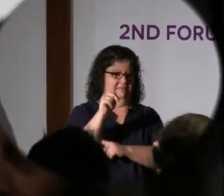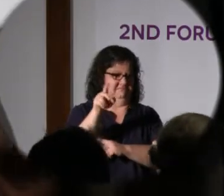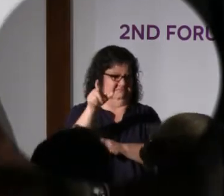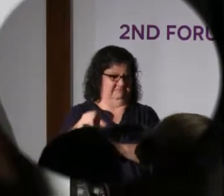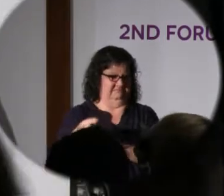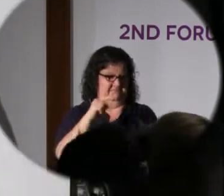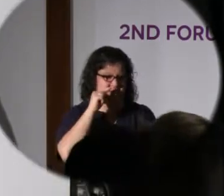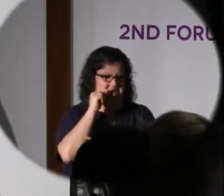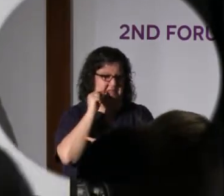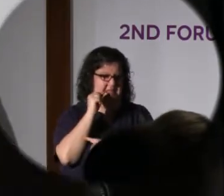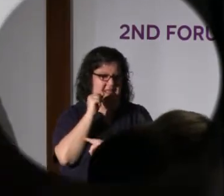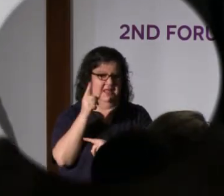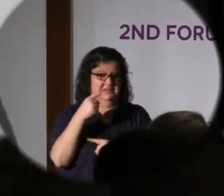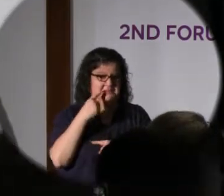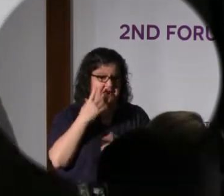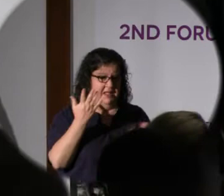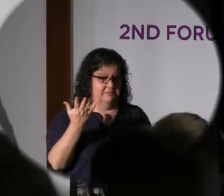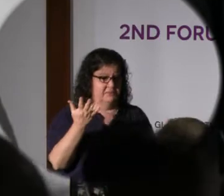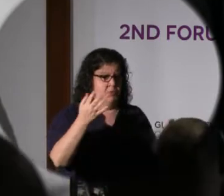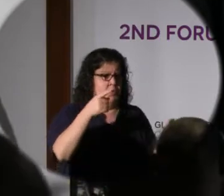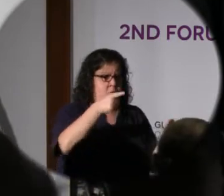act."